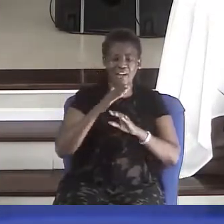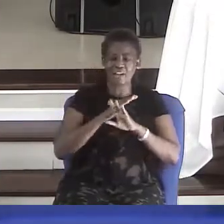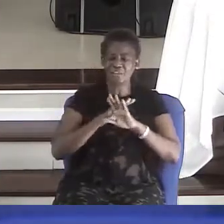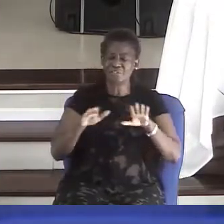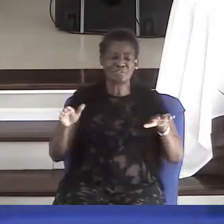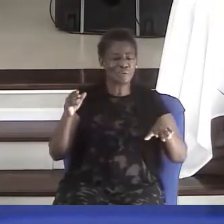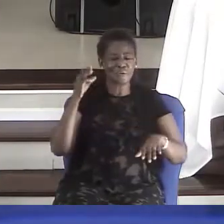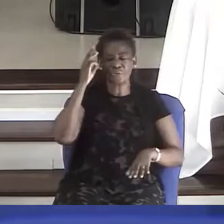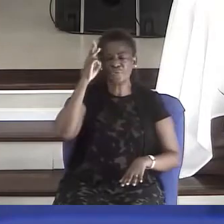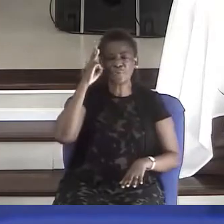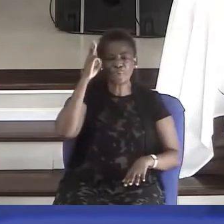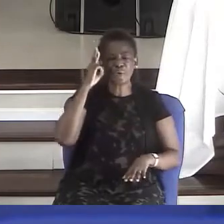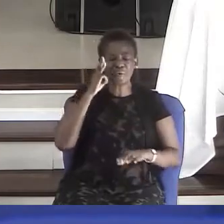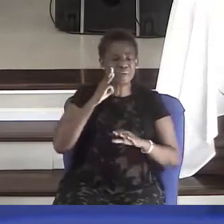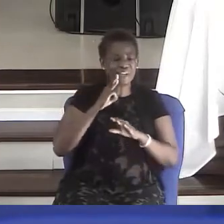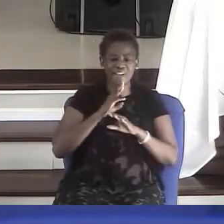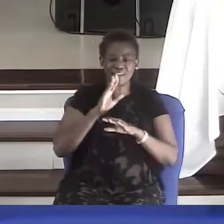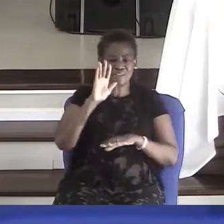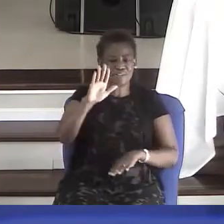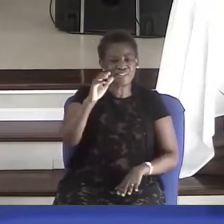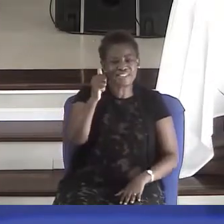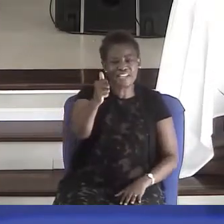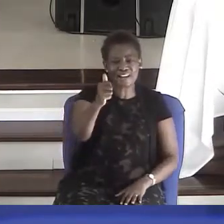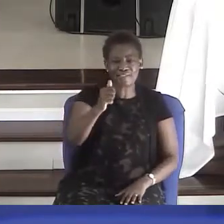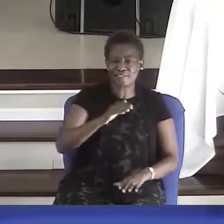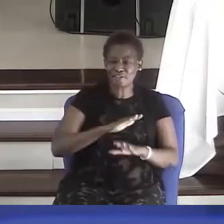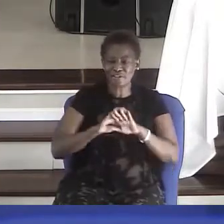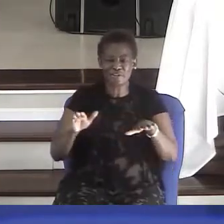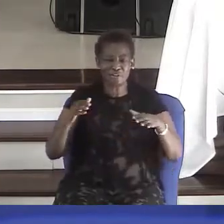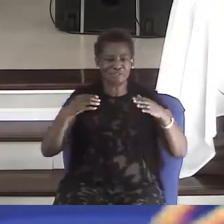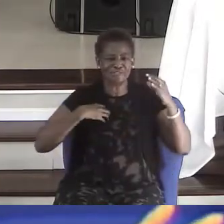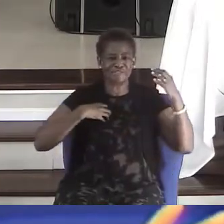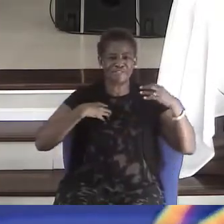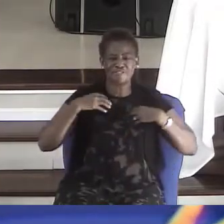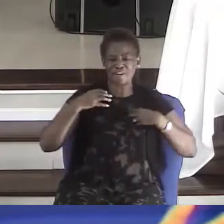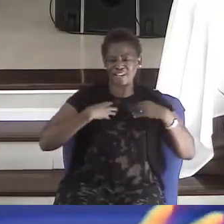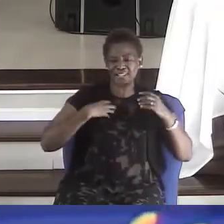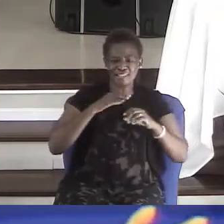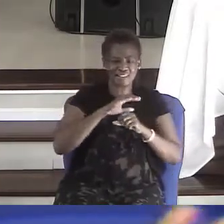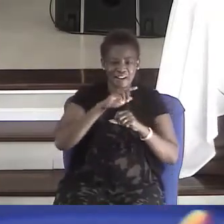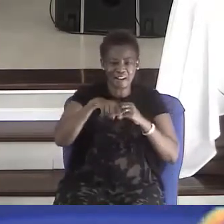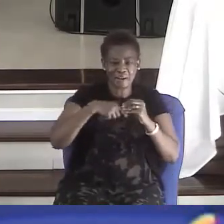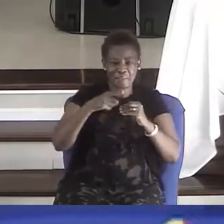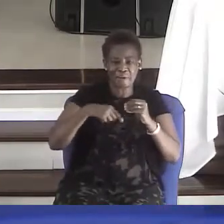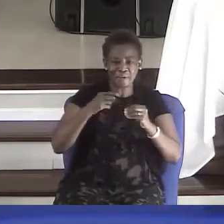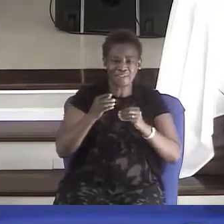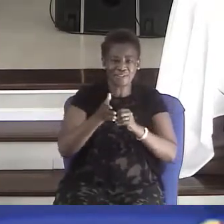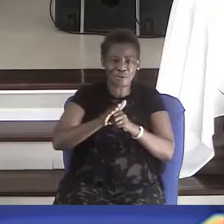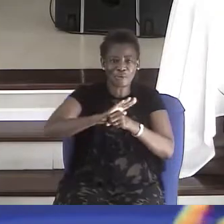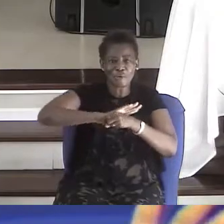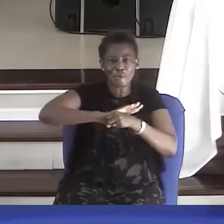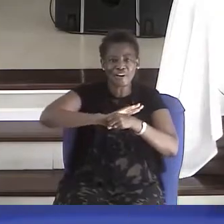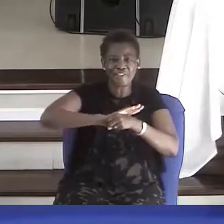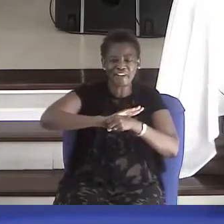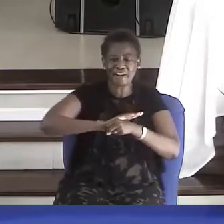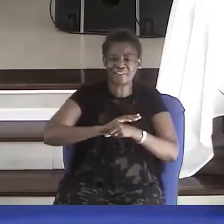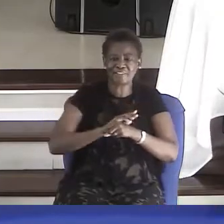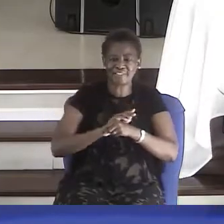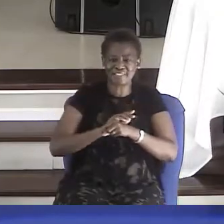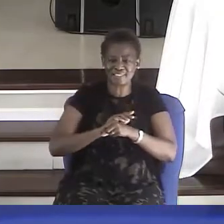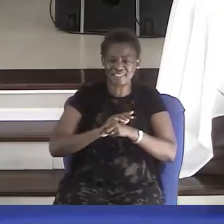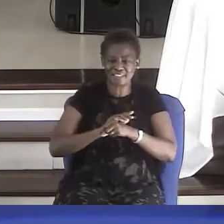Don't fret about the coronavirus at your doorsteps. Don't even Don't even, you know, be